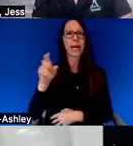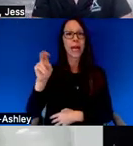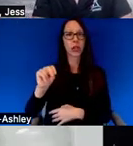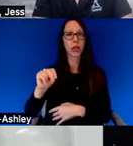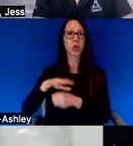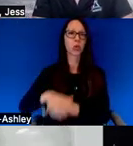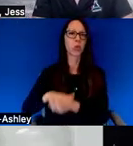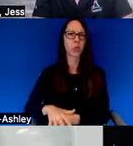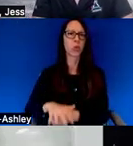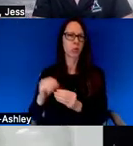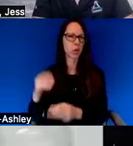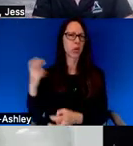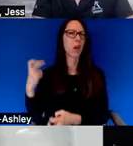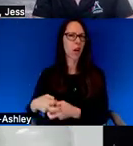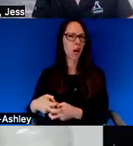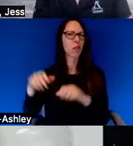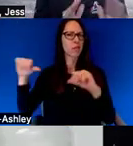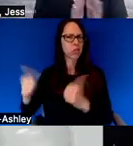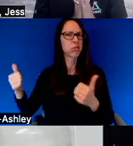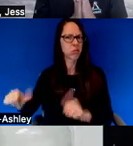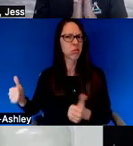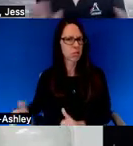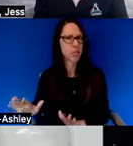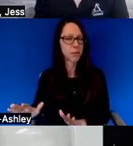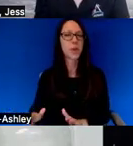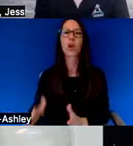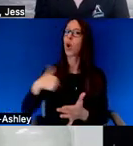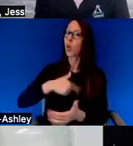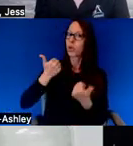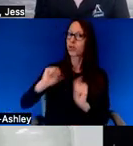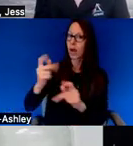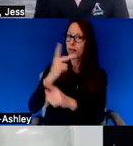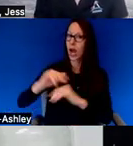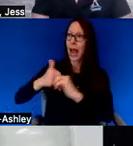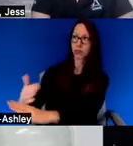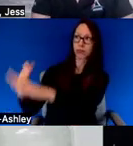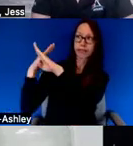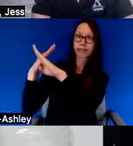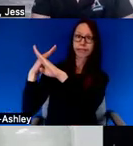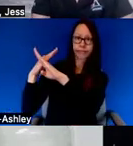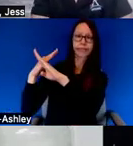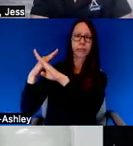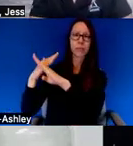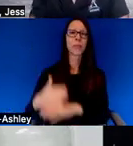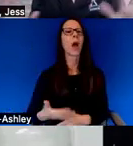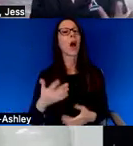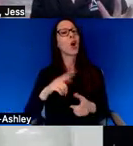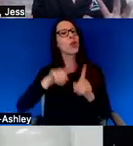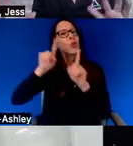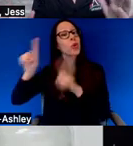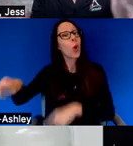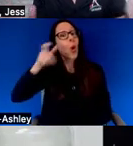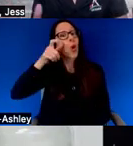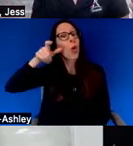When you get further and you go down to the moon, there comes a whole new host of challenges because lunar moon